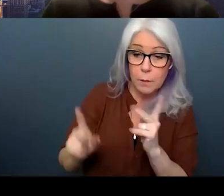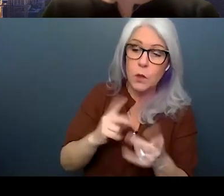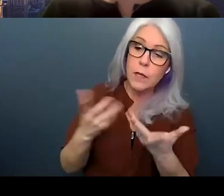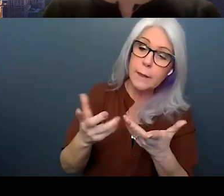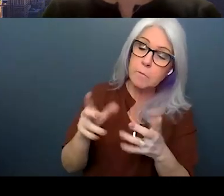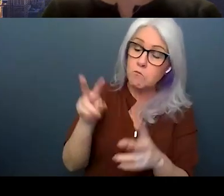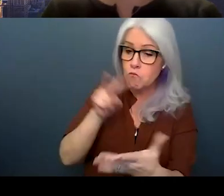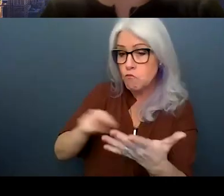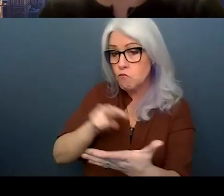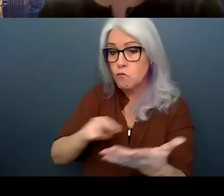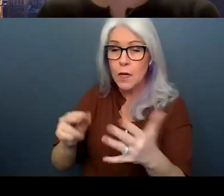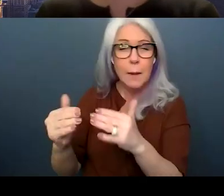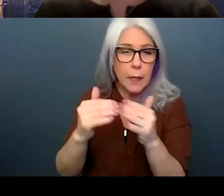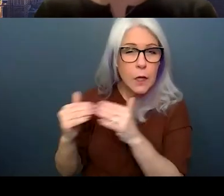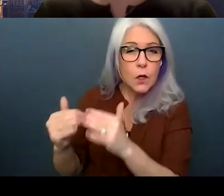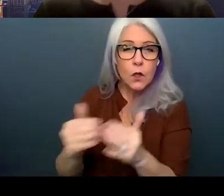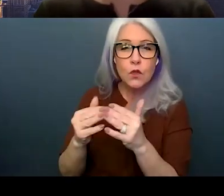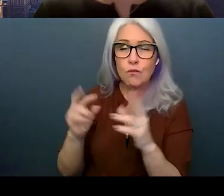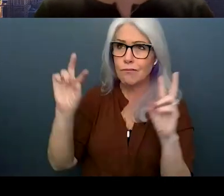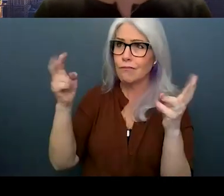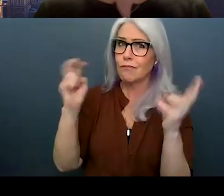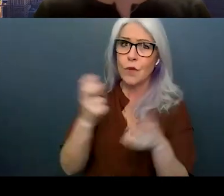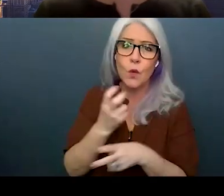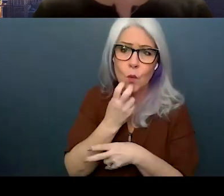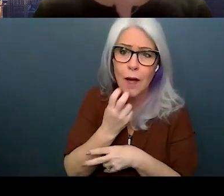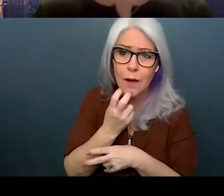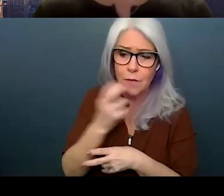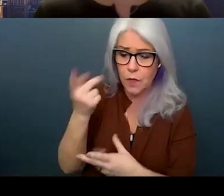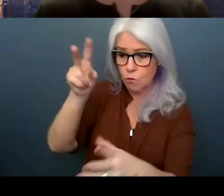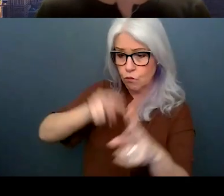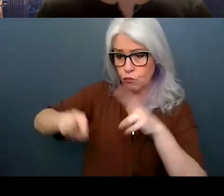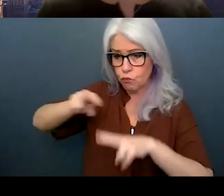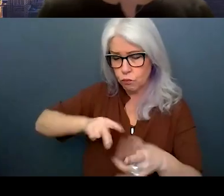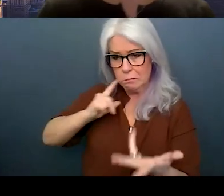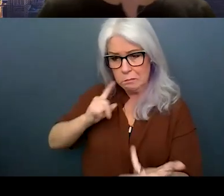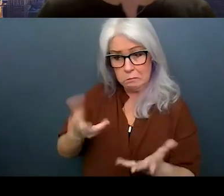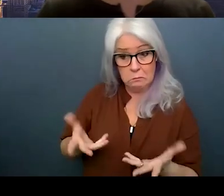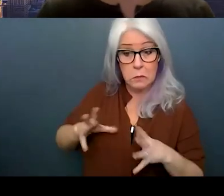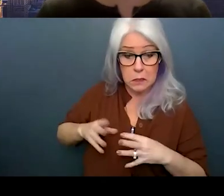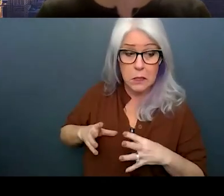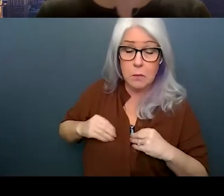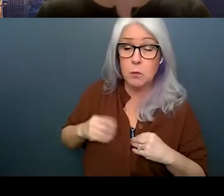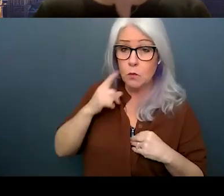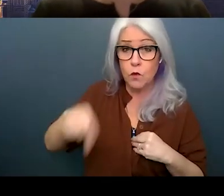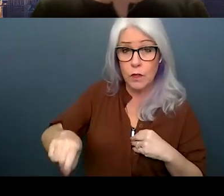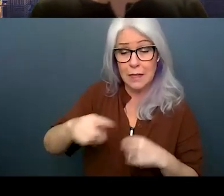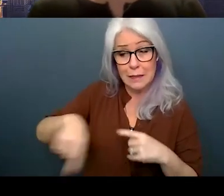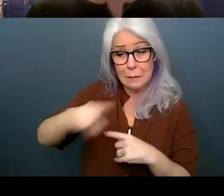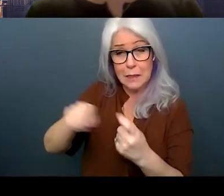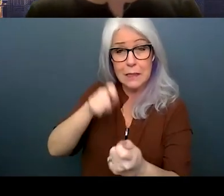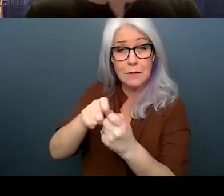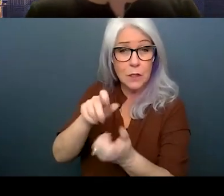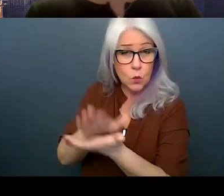of, let's say, peers or referees who determine if the writing and the research is acceptable by the discipline standards.